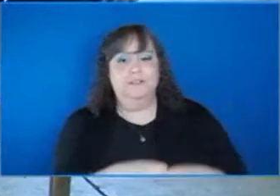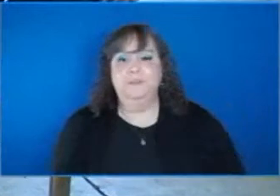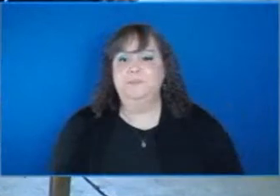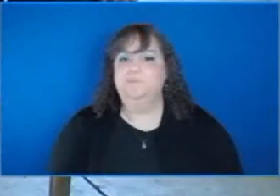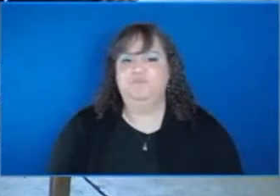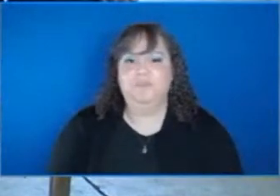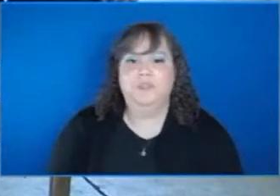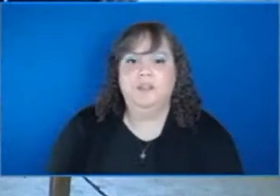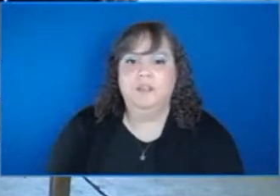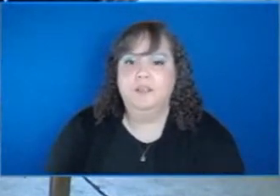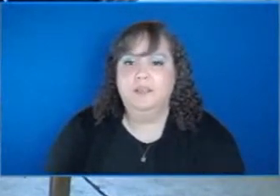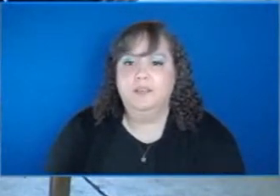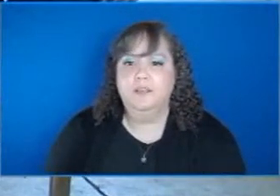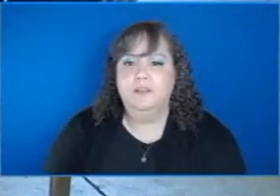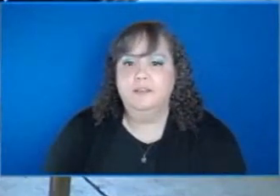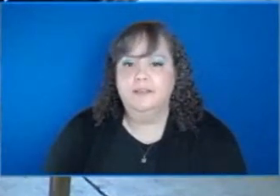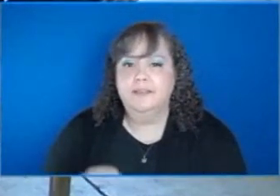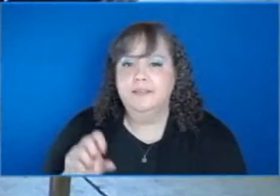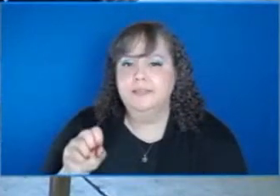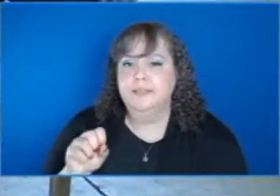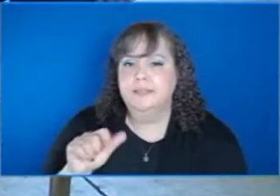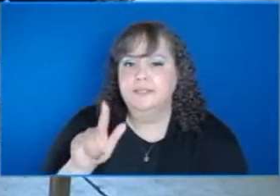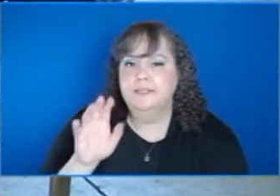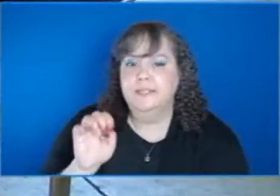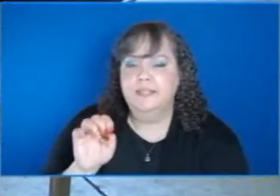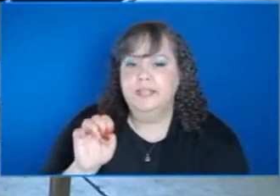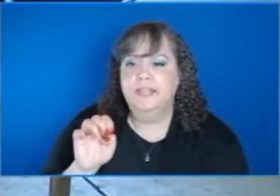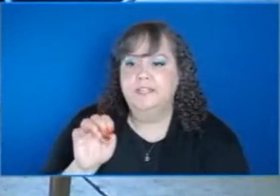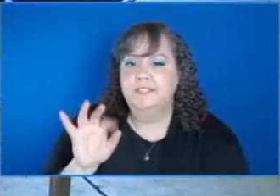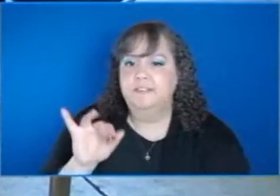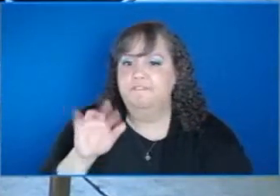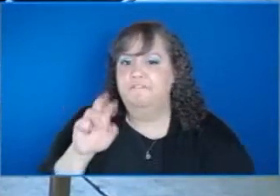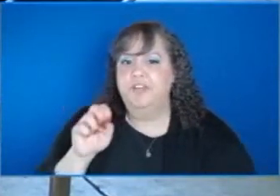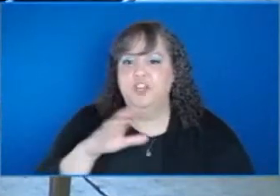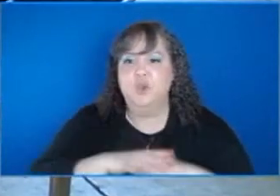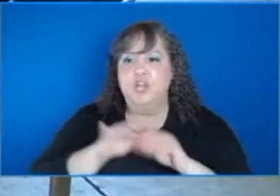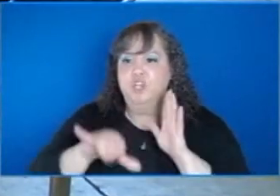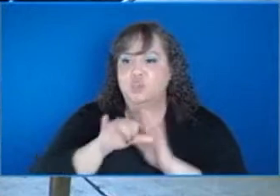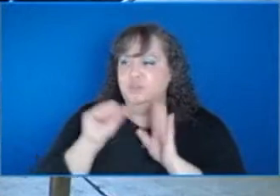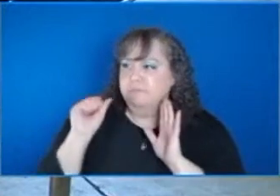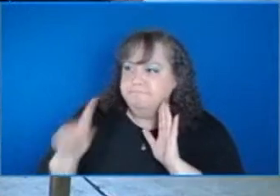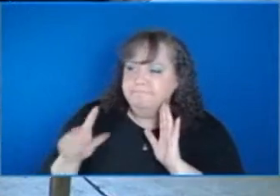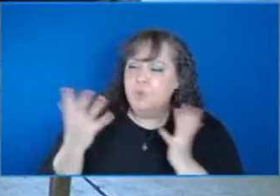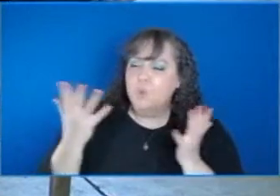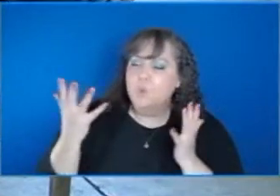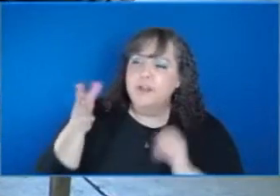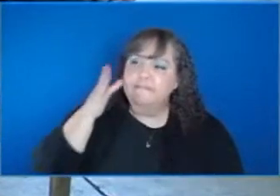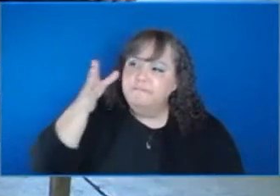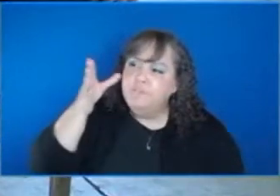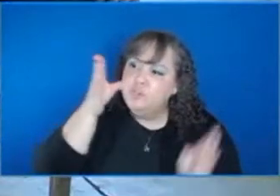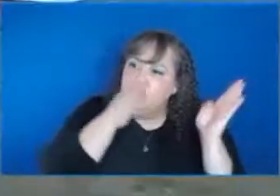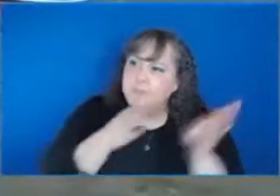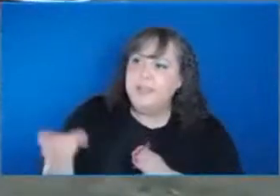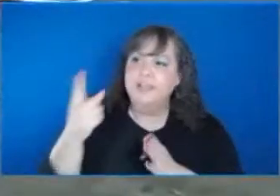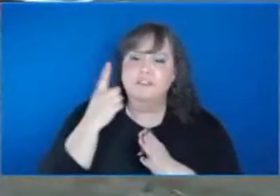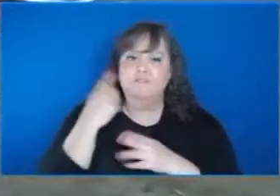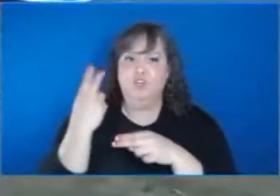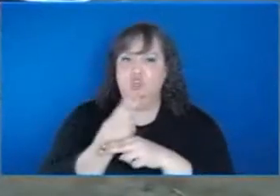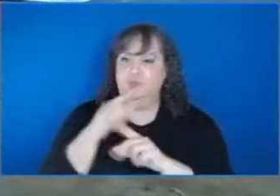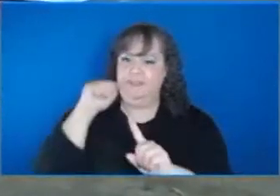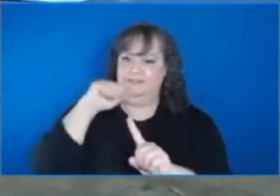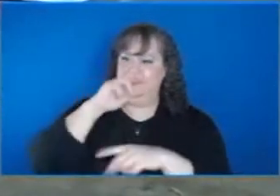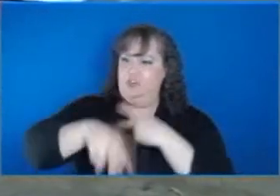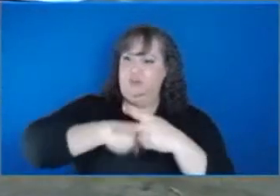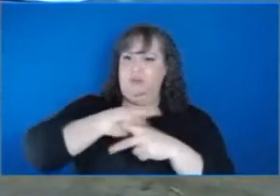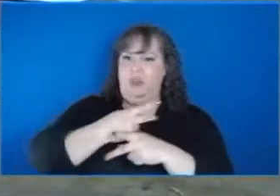YouTube. What are your future plans? I'm going to give this one to you, Lori. What are your future plans for the use of this new technology that DART's going